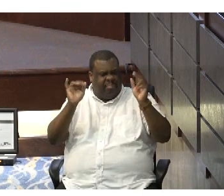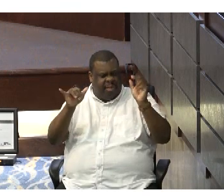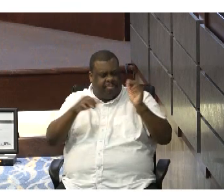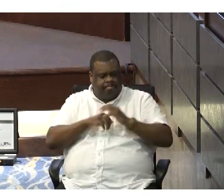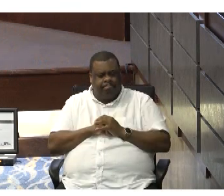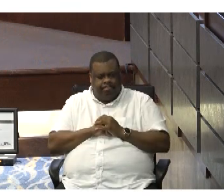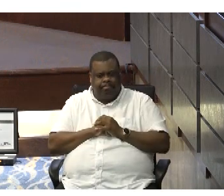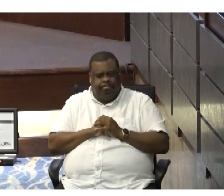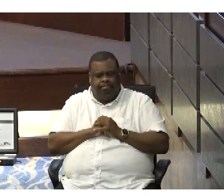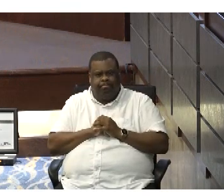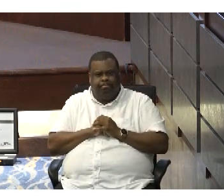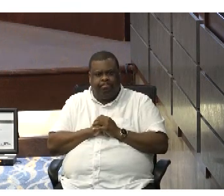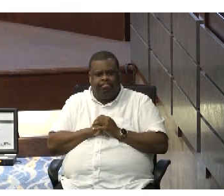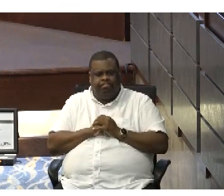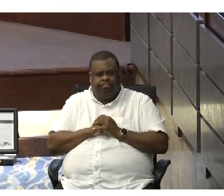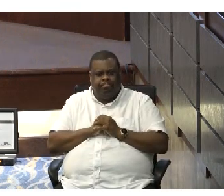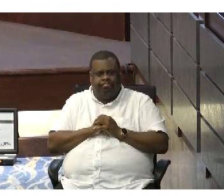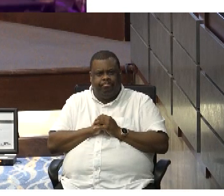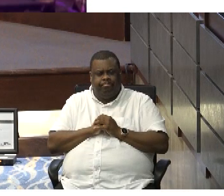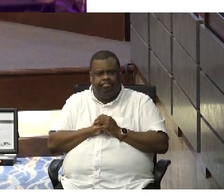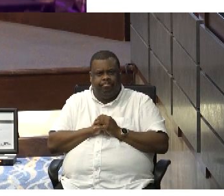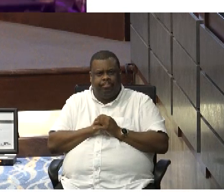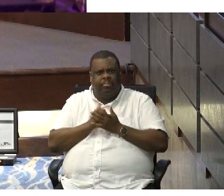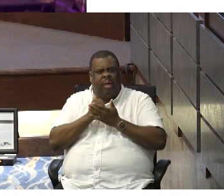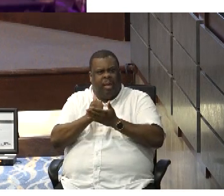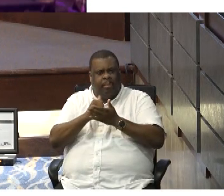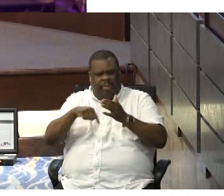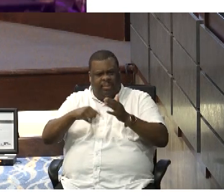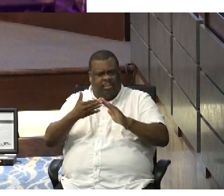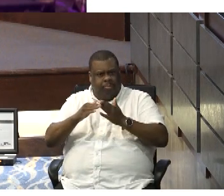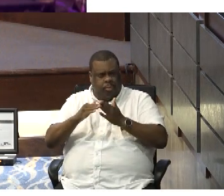that really breakthrough opportunity for our community.